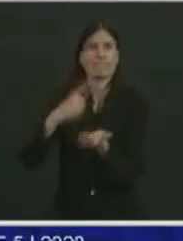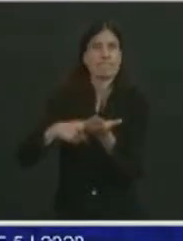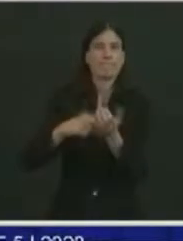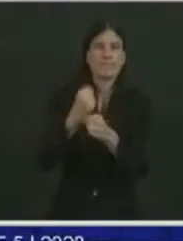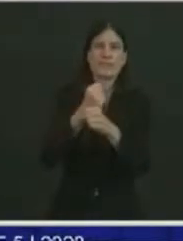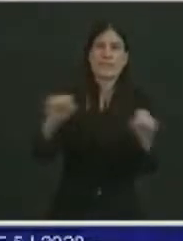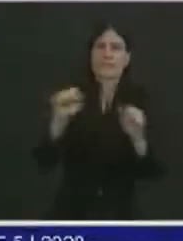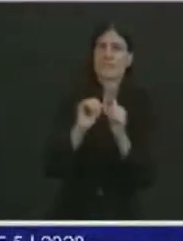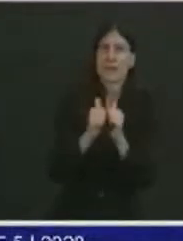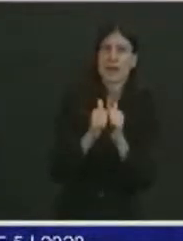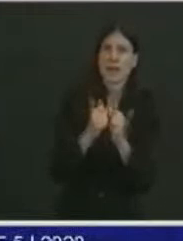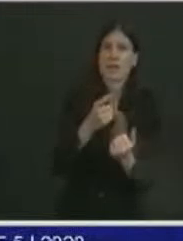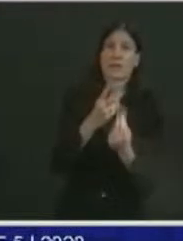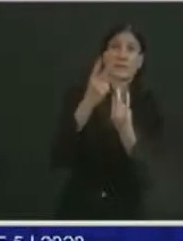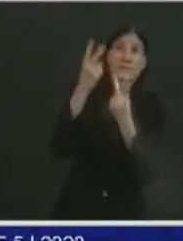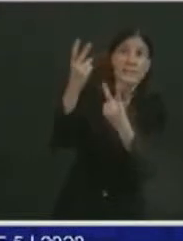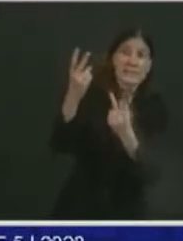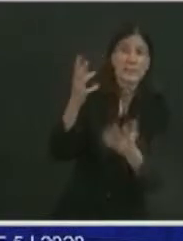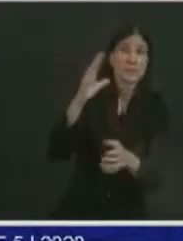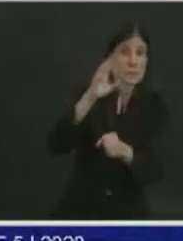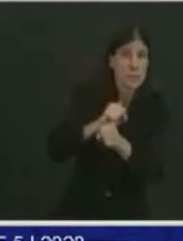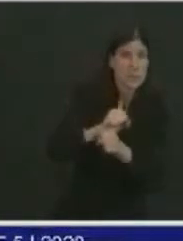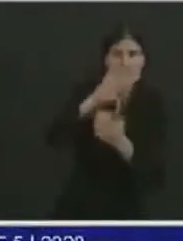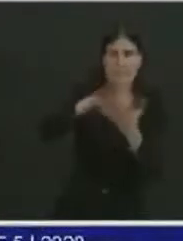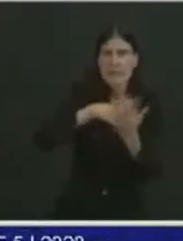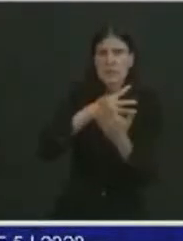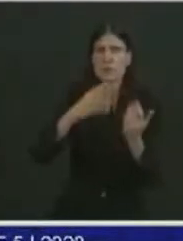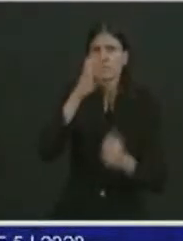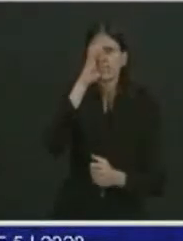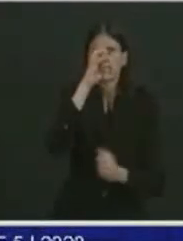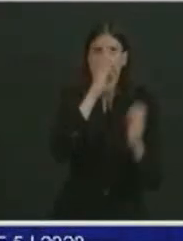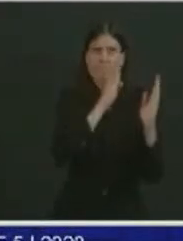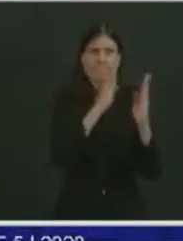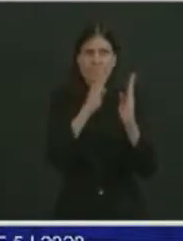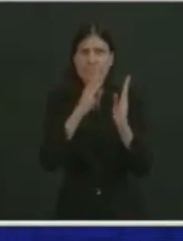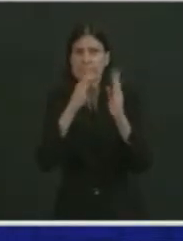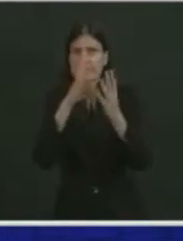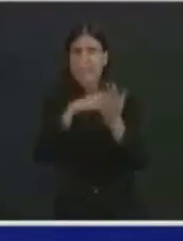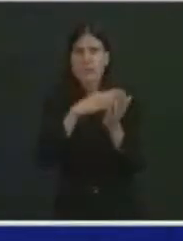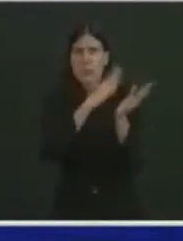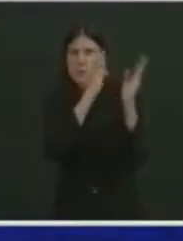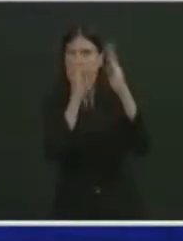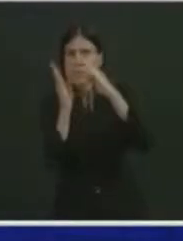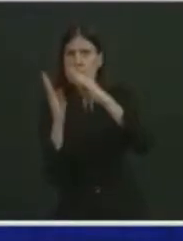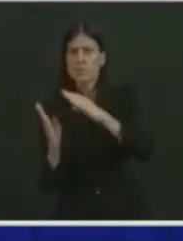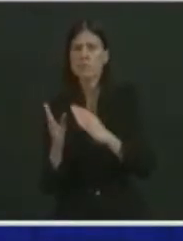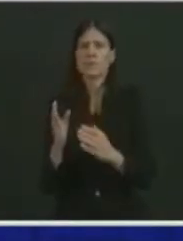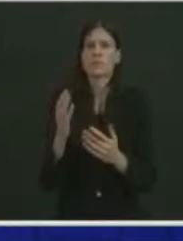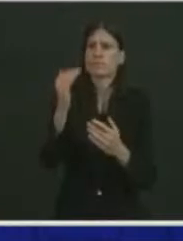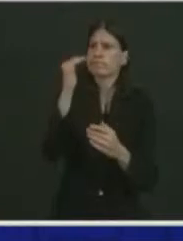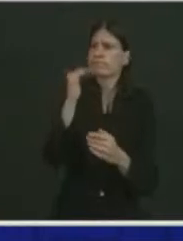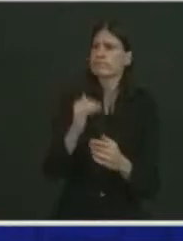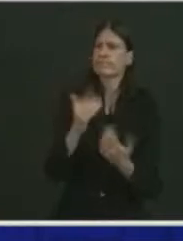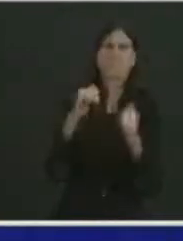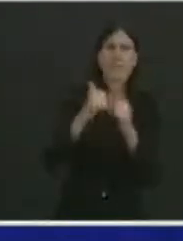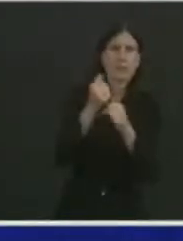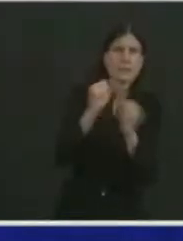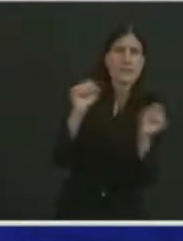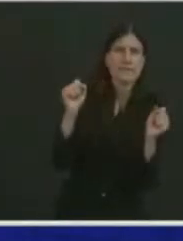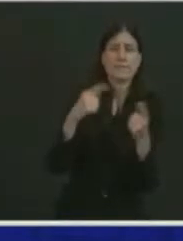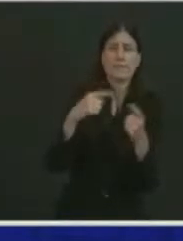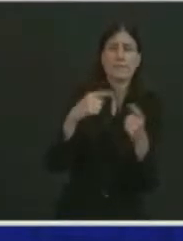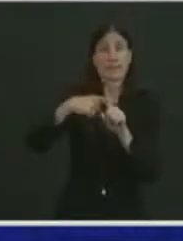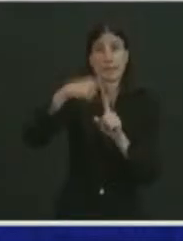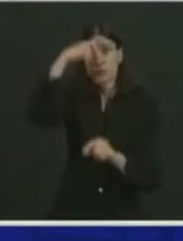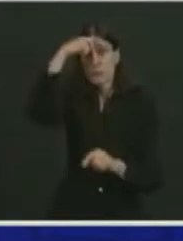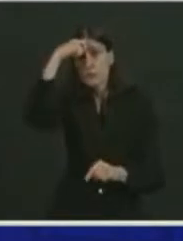the duration of visits, hand hygiene, and many other topics. Each facility is different, and for that